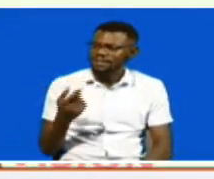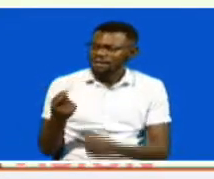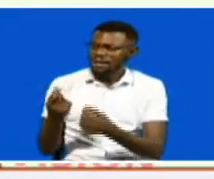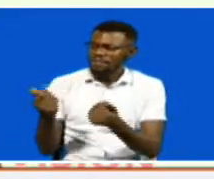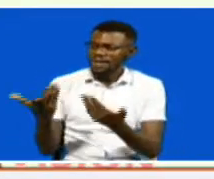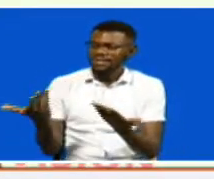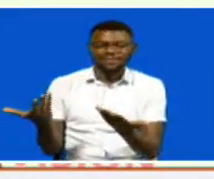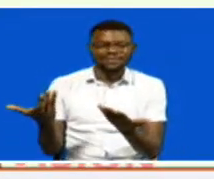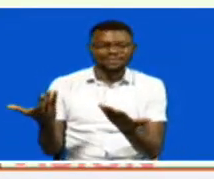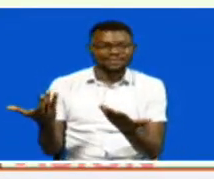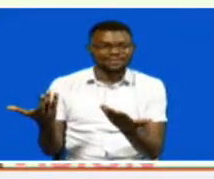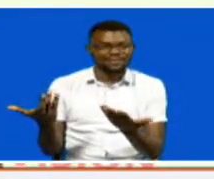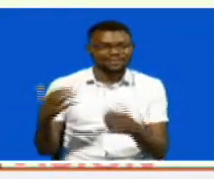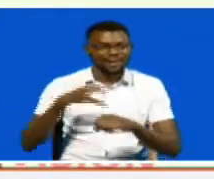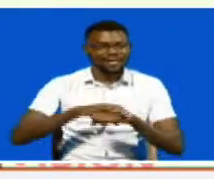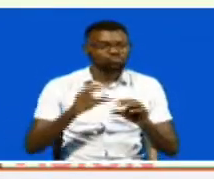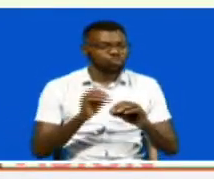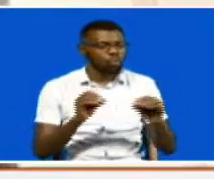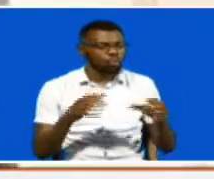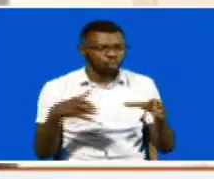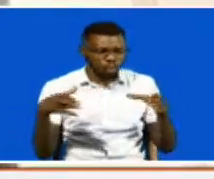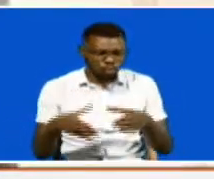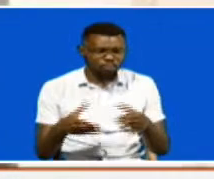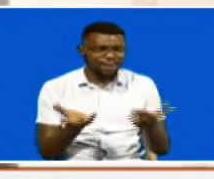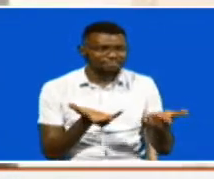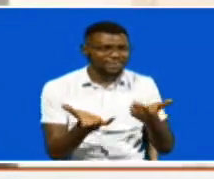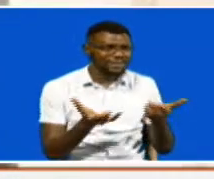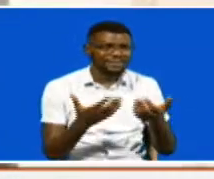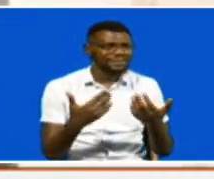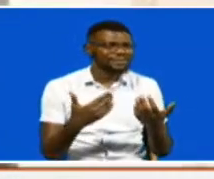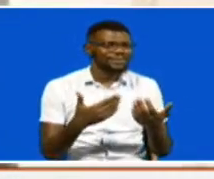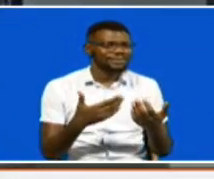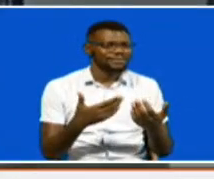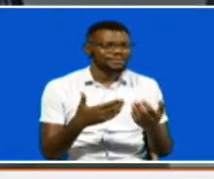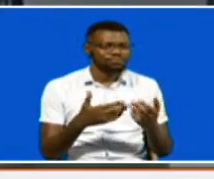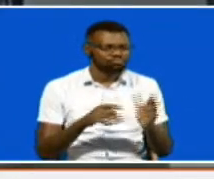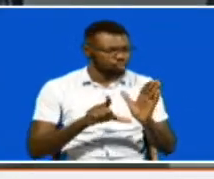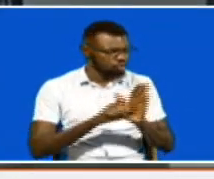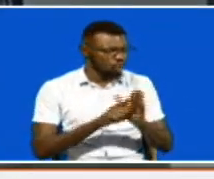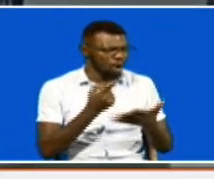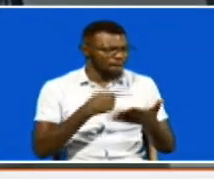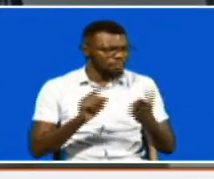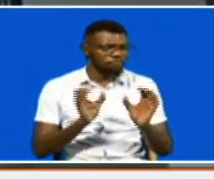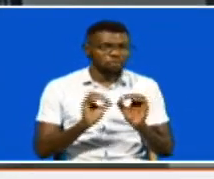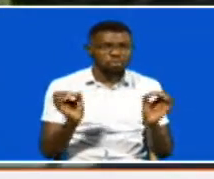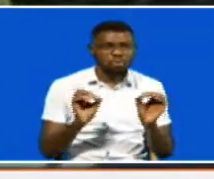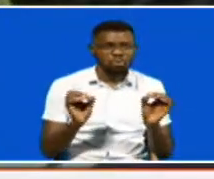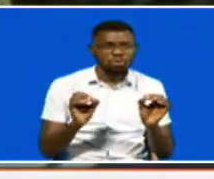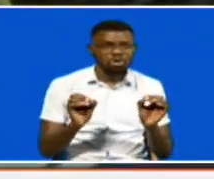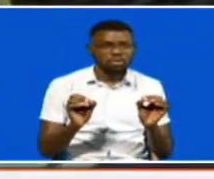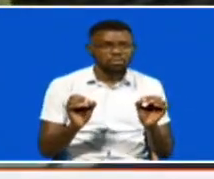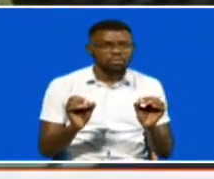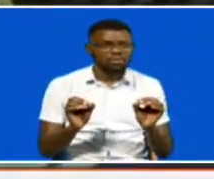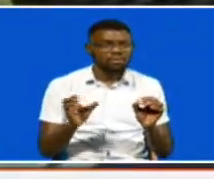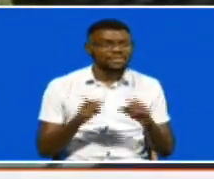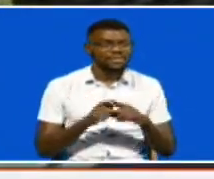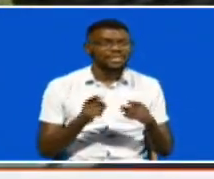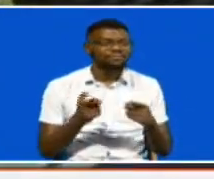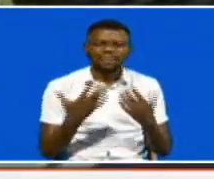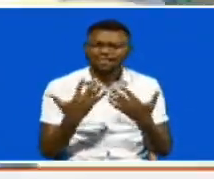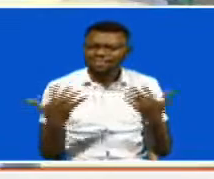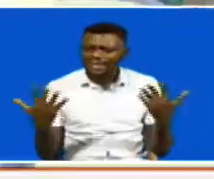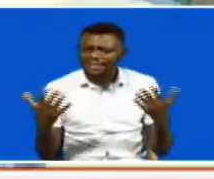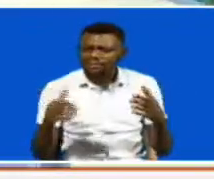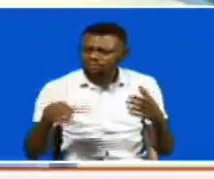the illegal traders. Other factors fueling counterfeit trade are such as differentiation, where consumers